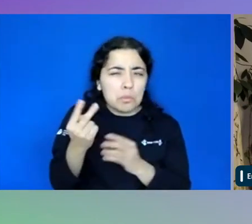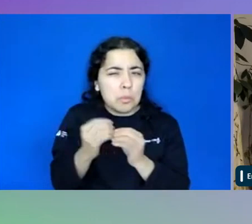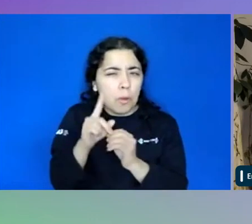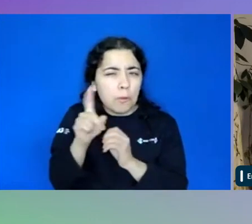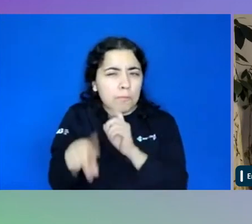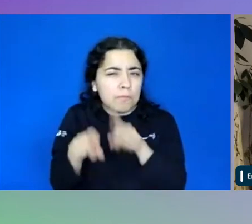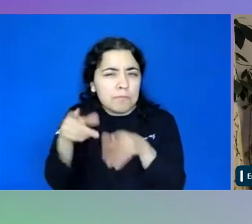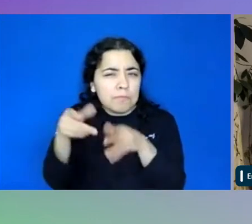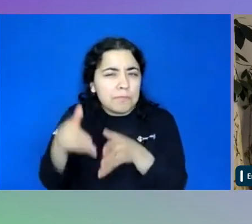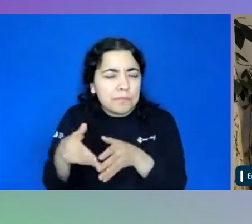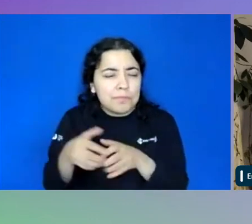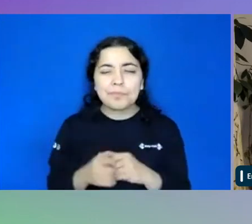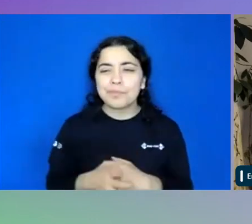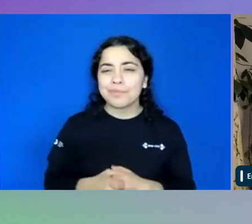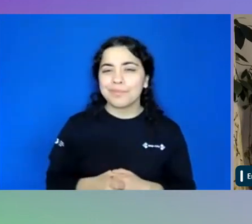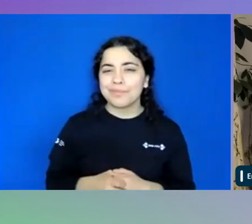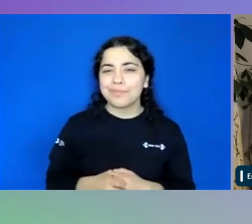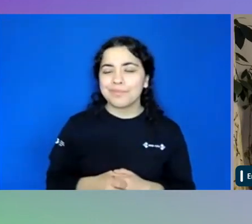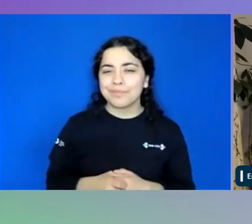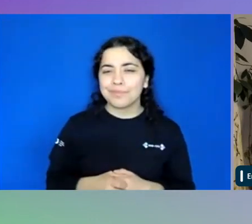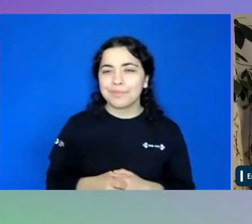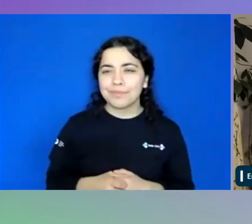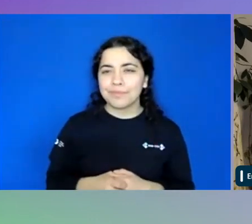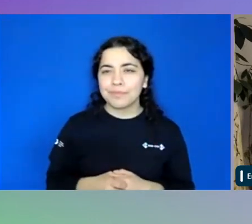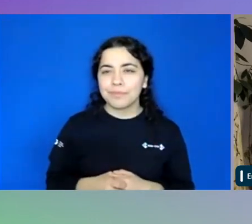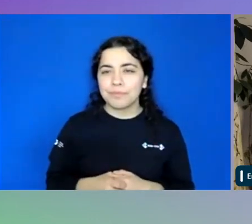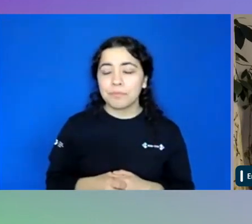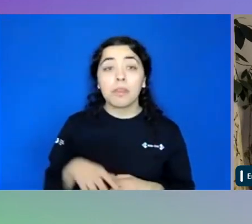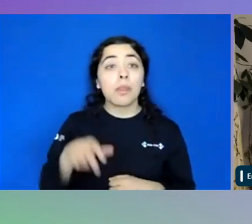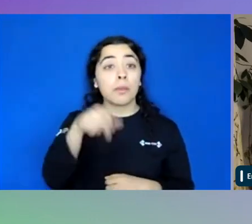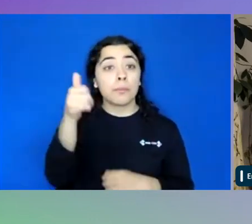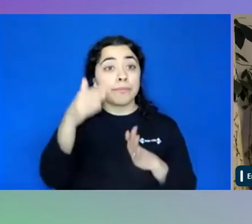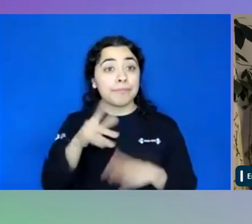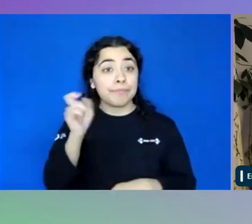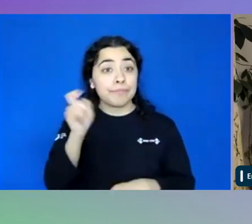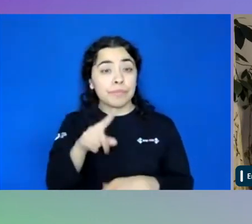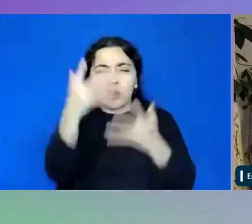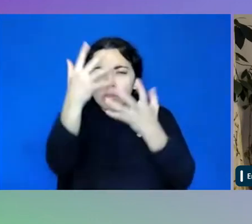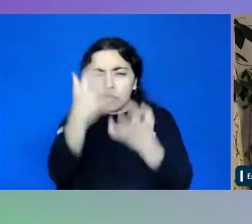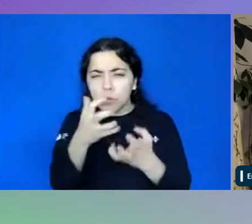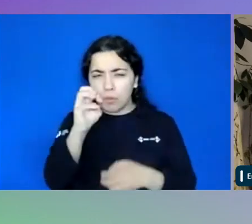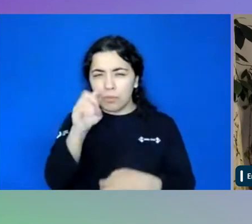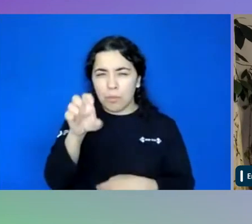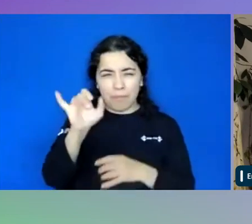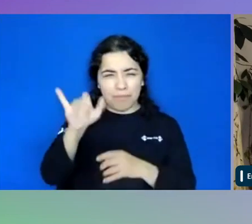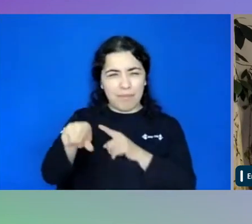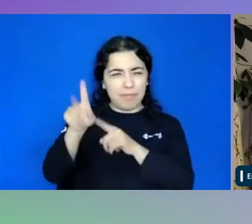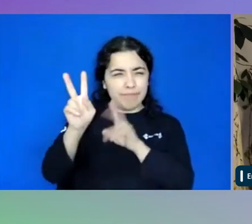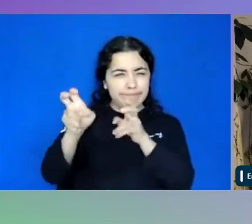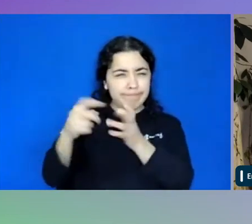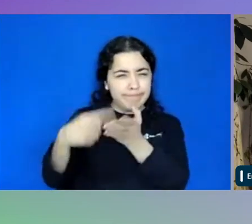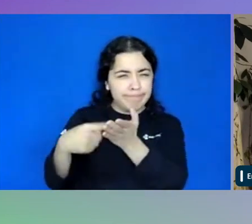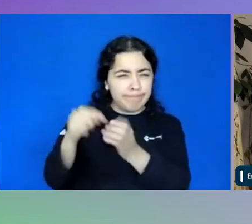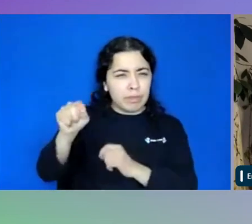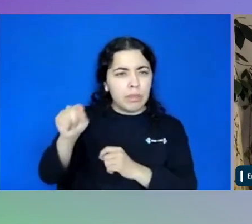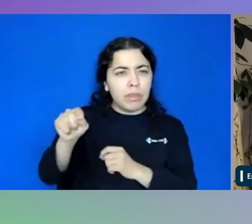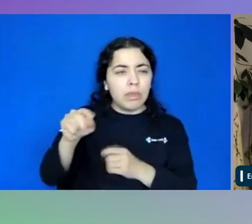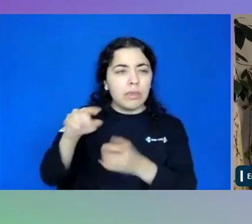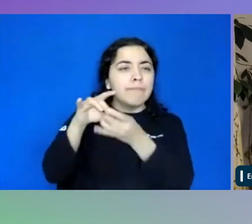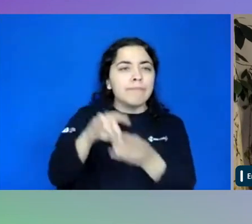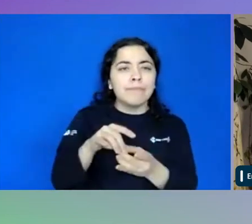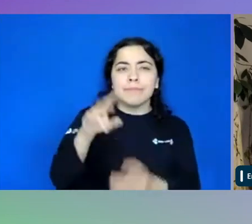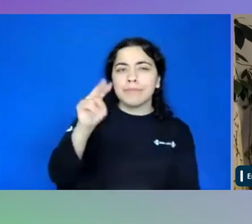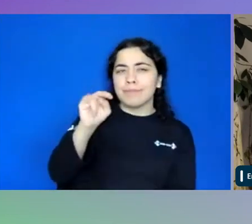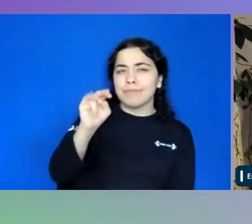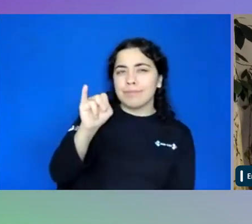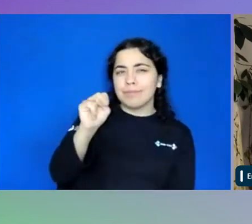questions here. And another question on dark mode. This one is in regards to the Nintendo